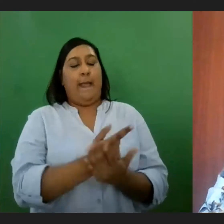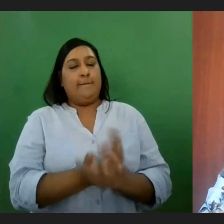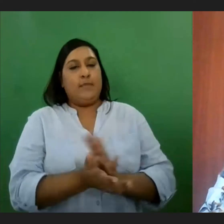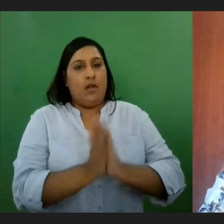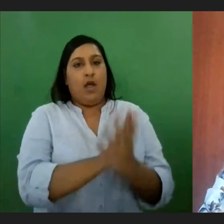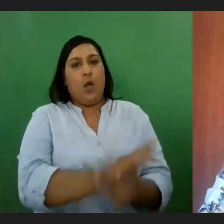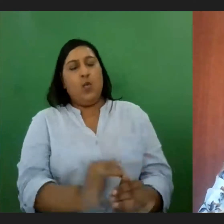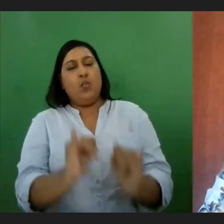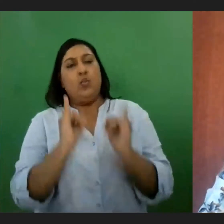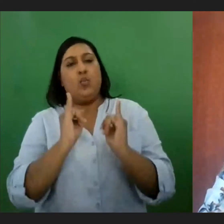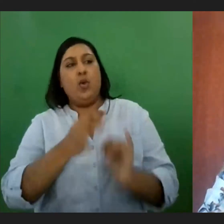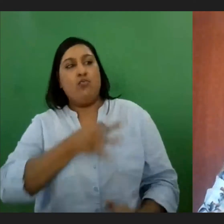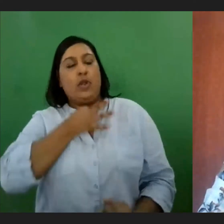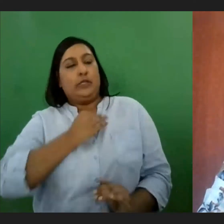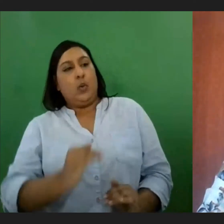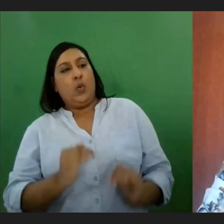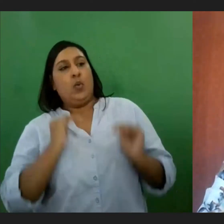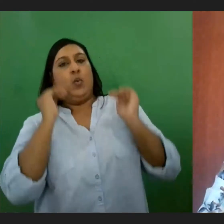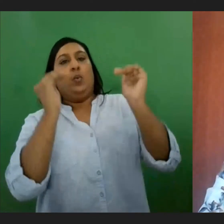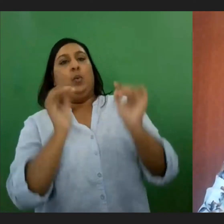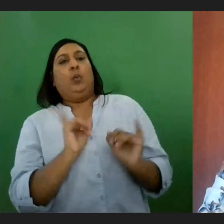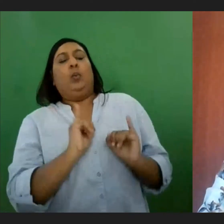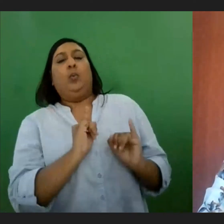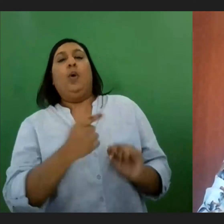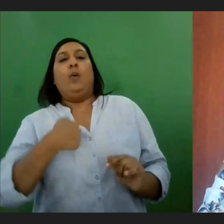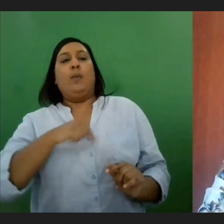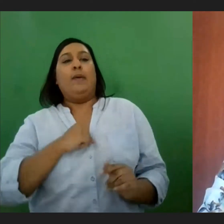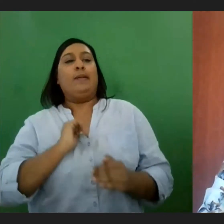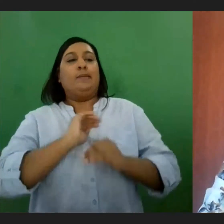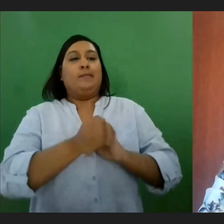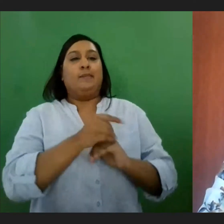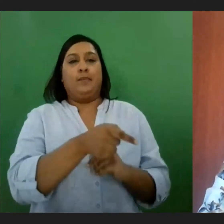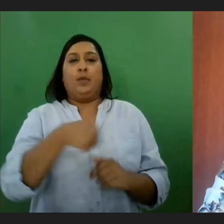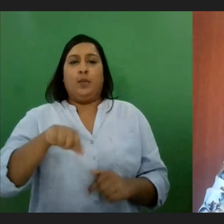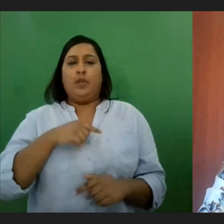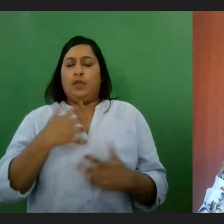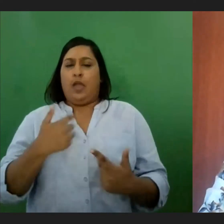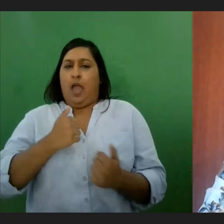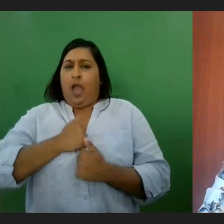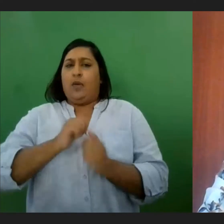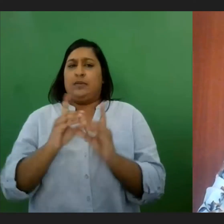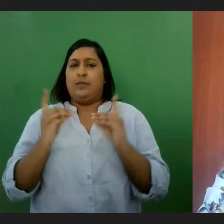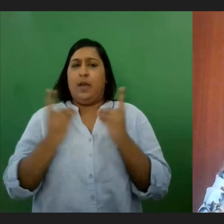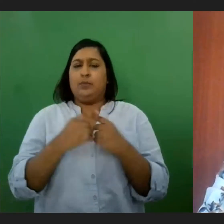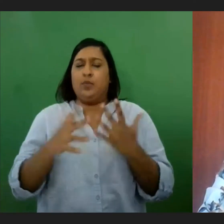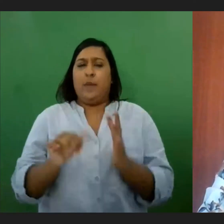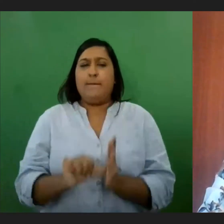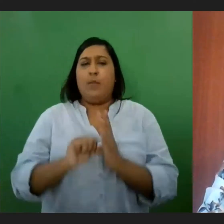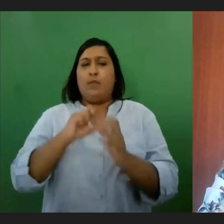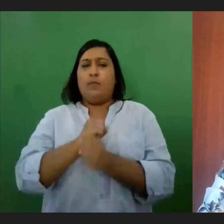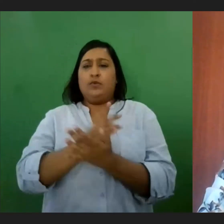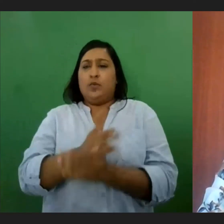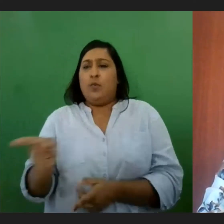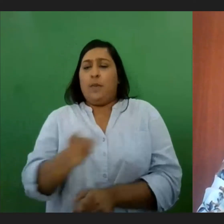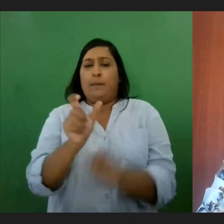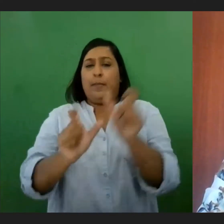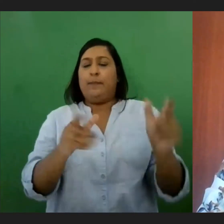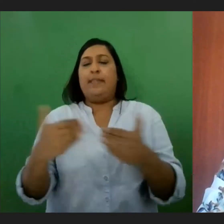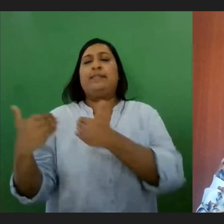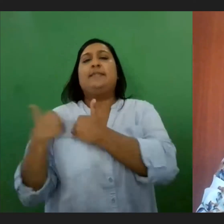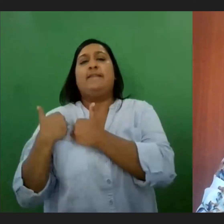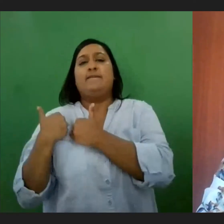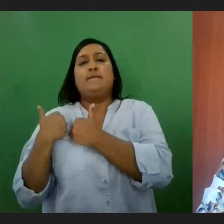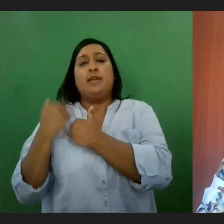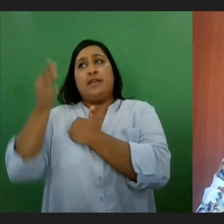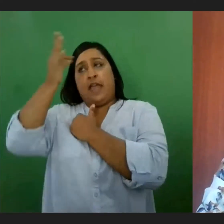and humanitarian emergencies is a priority for our department and for government. As we are